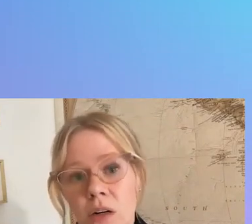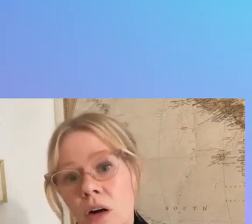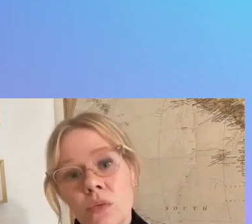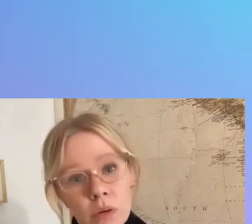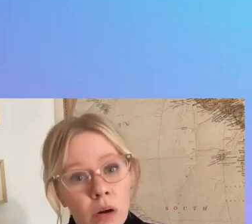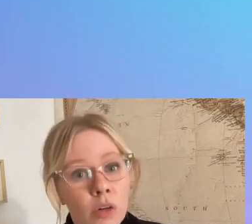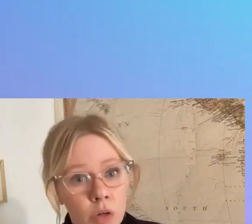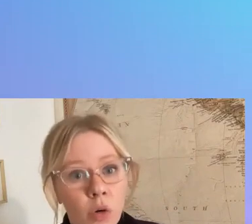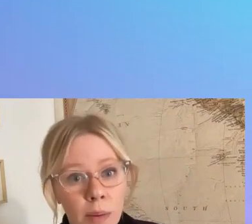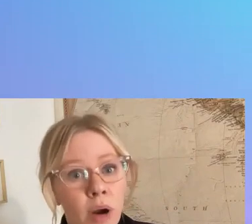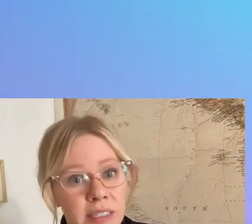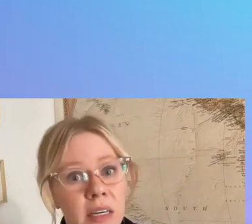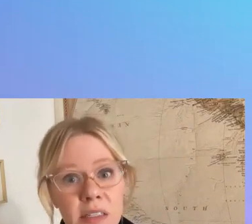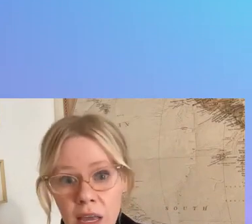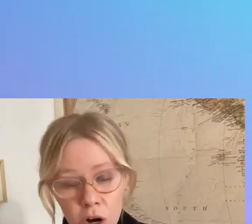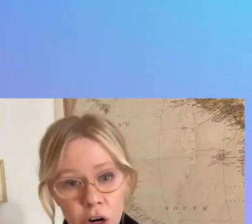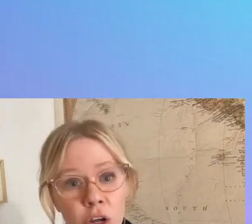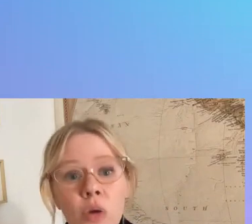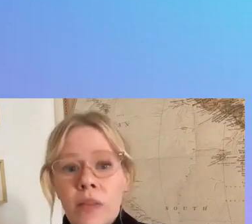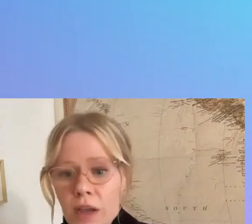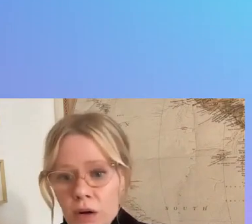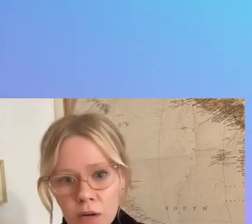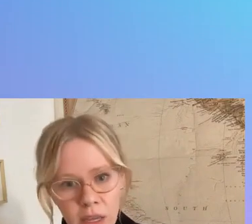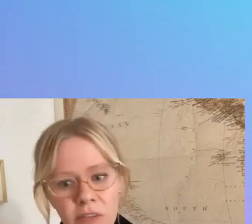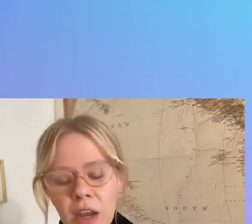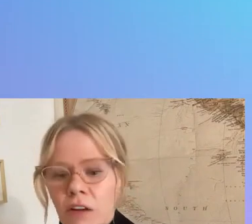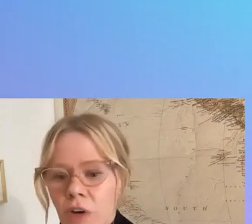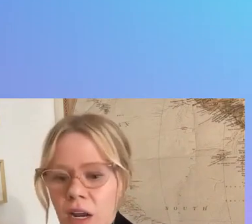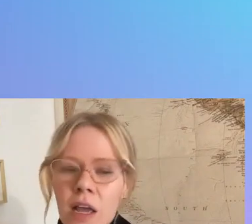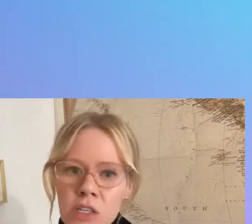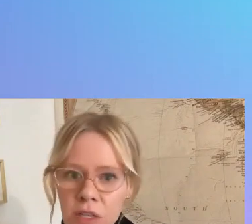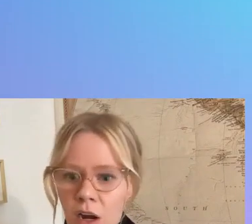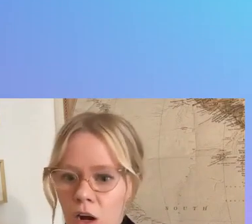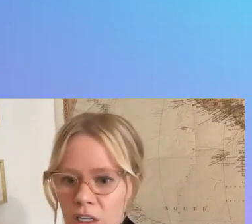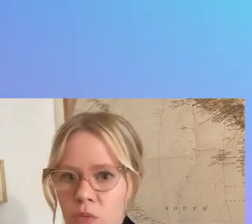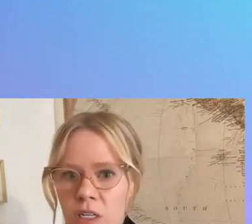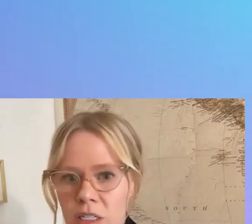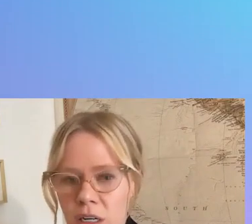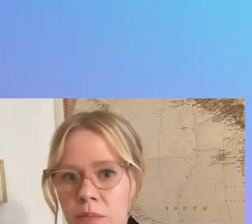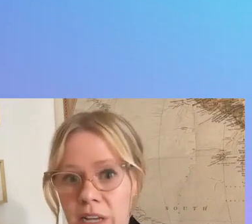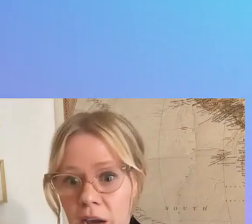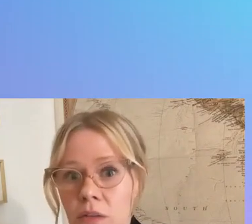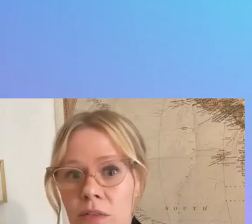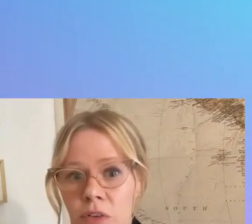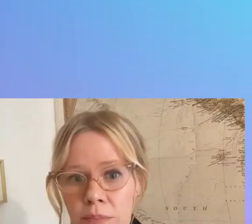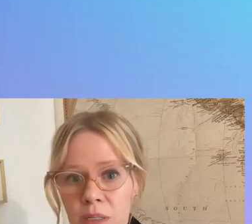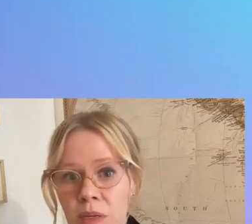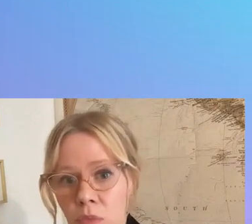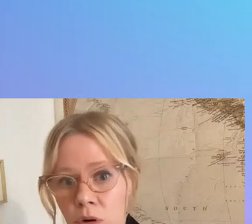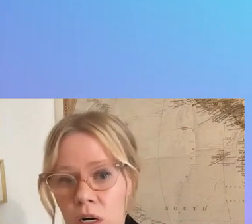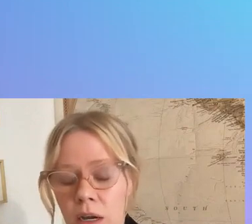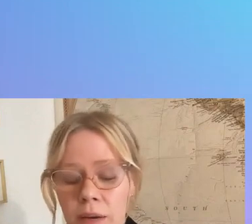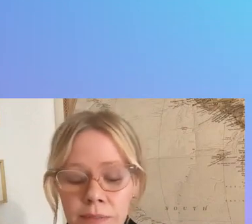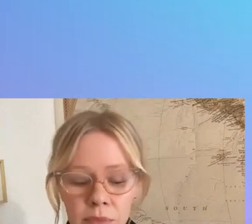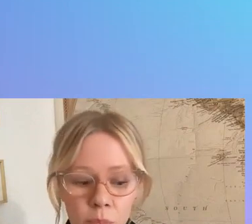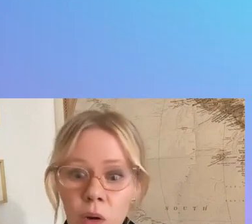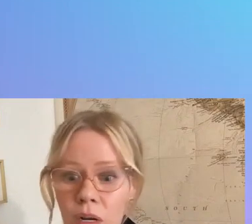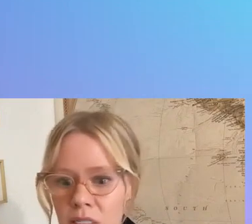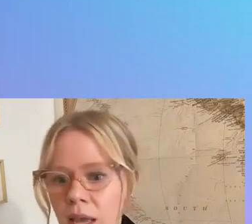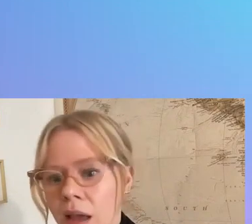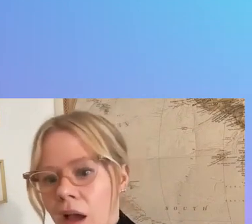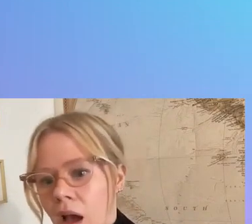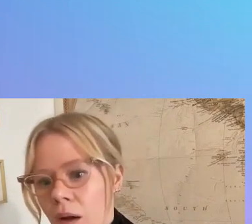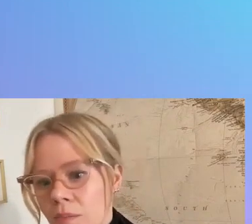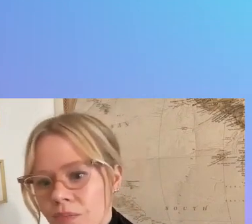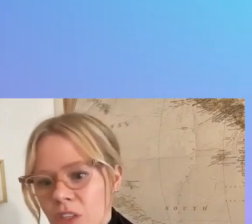displays are quite pricey because they are new and they're innovative, right? So that cost would need to come down for them to be more